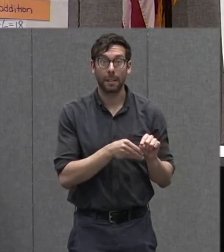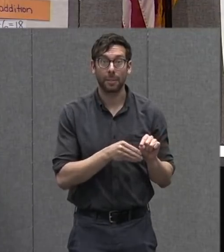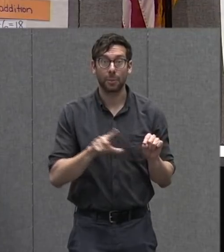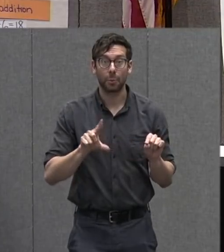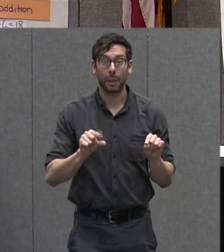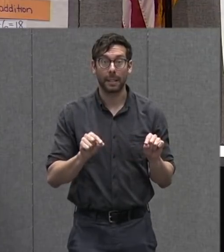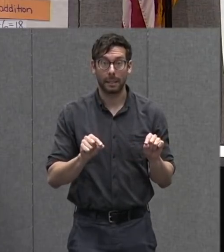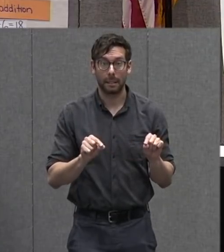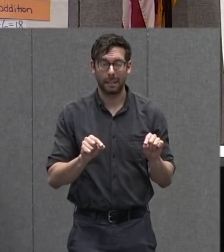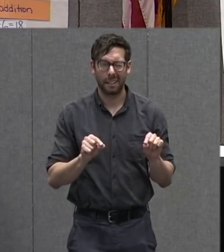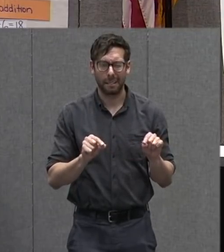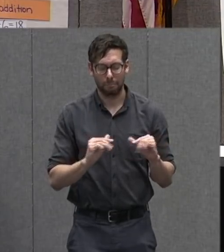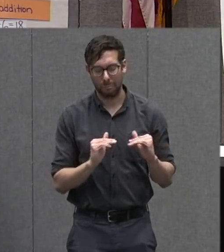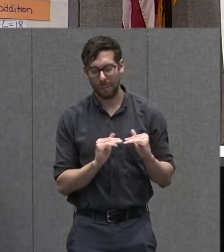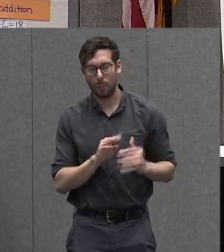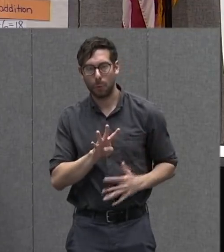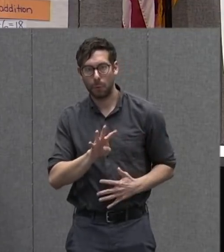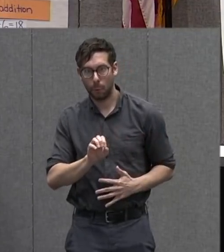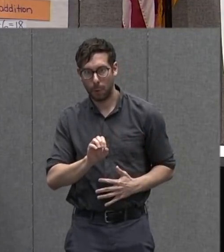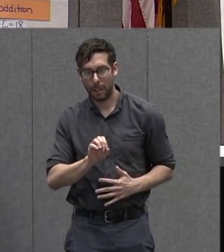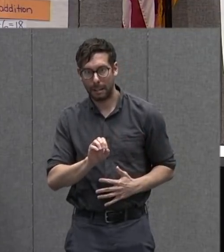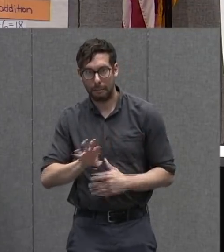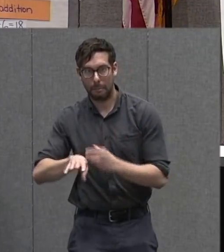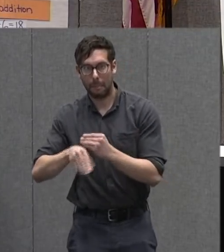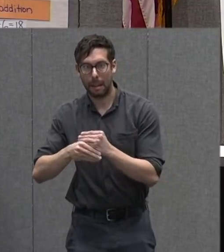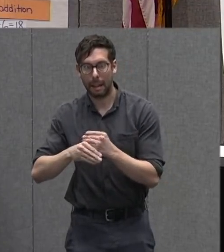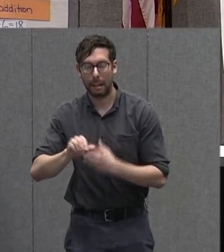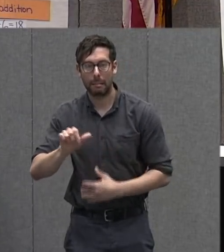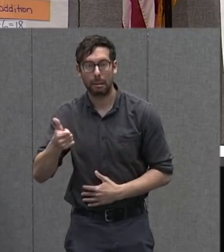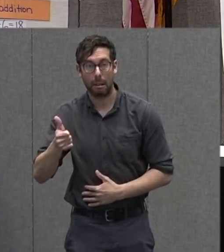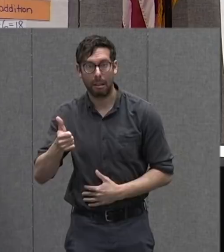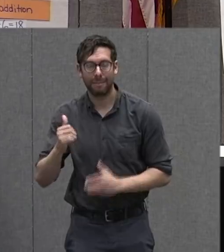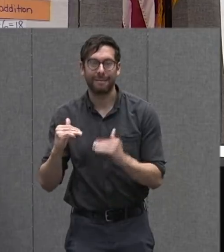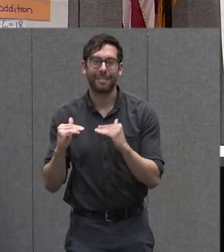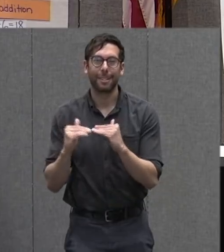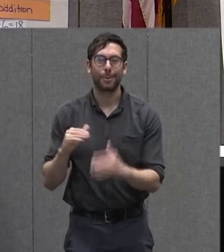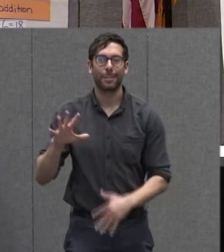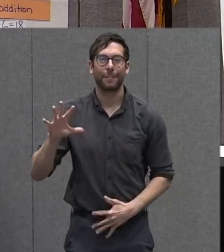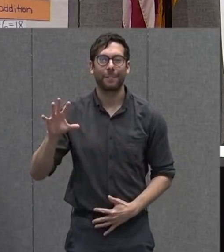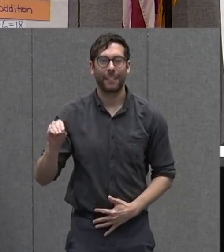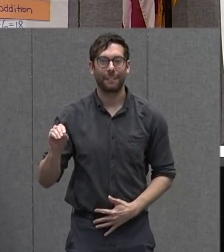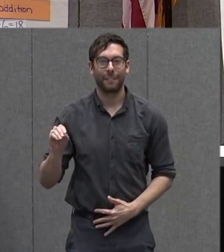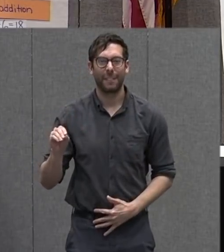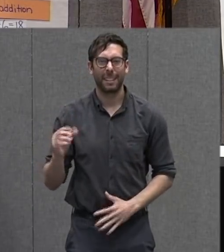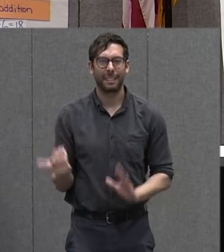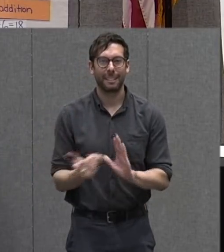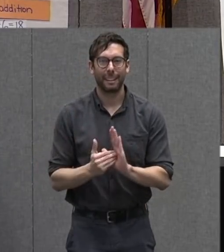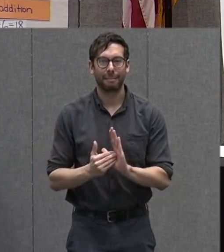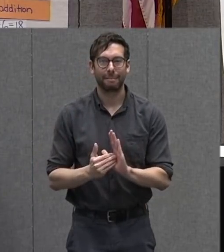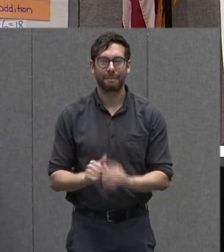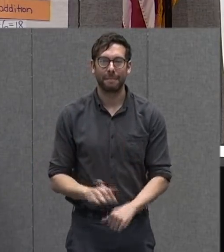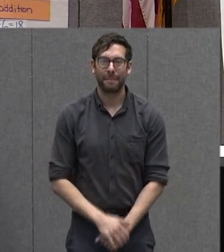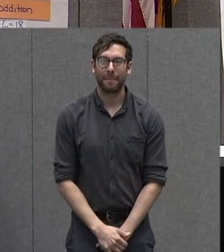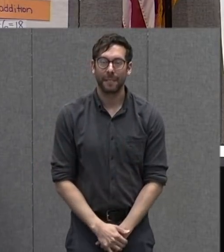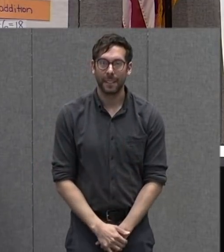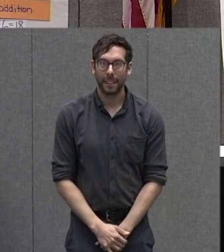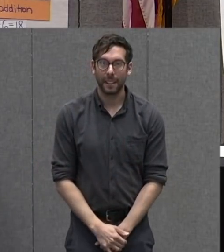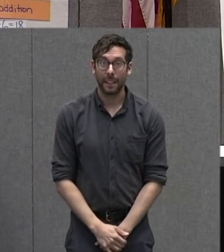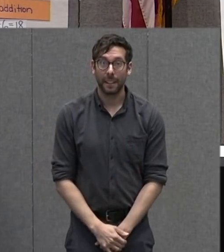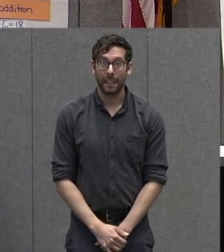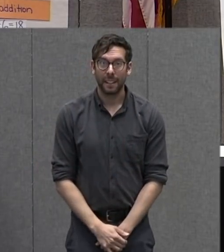us 40, and our 10 more gives us 50. Still 50. And this time we thought